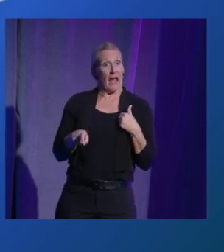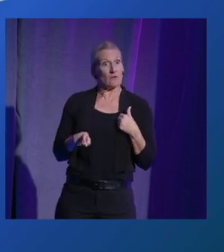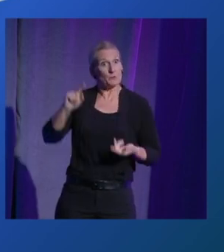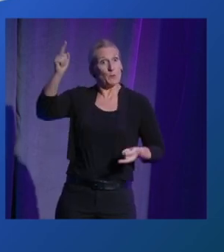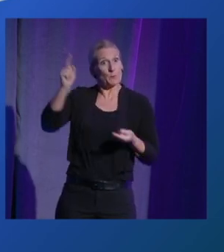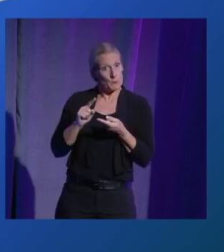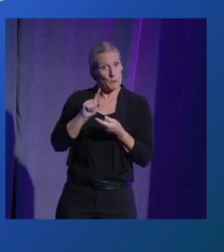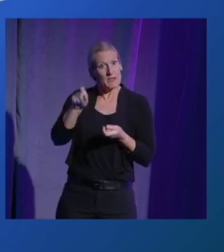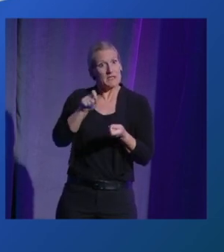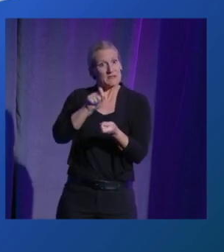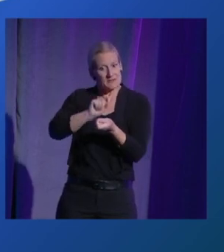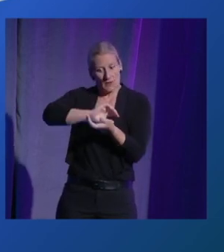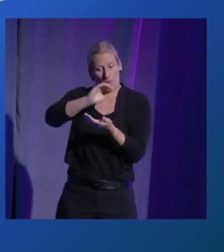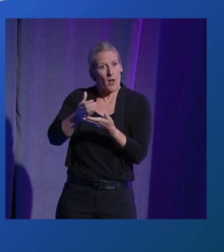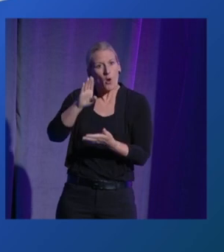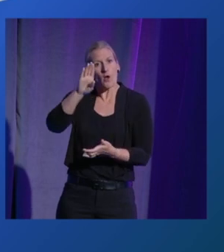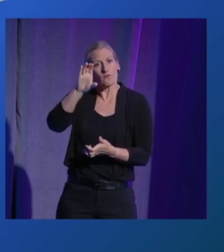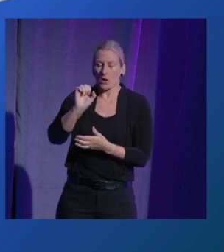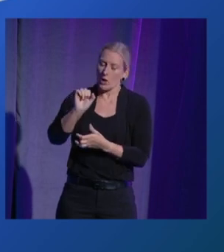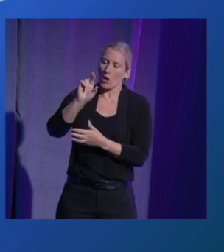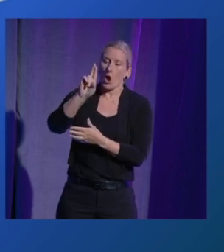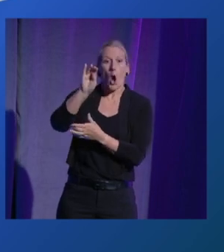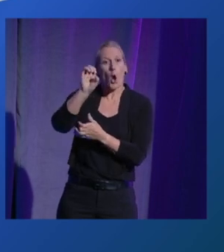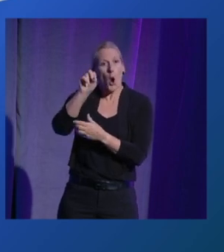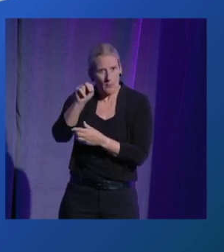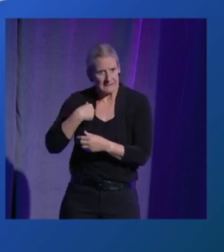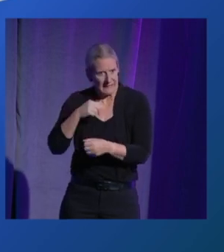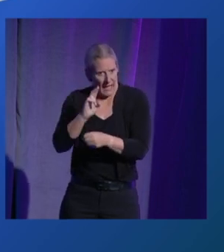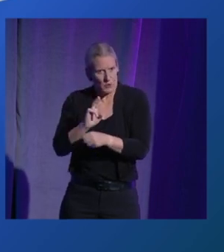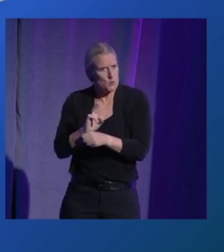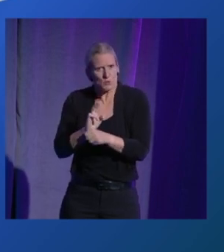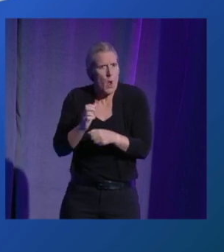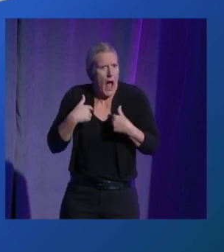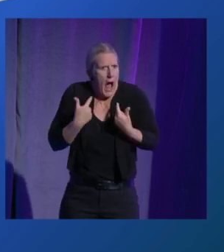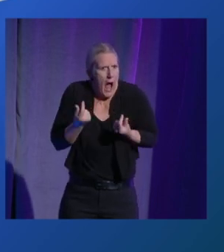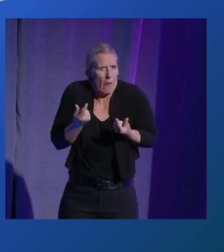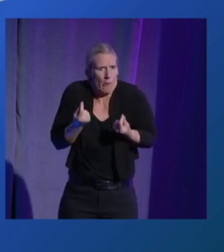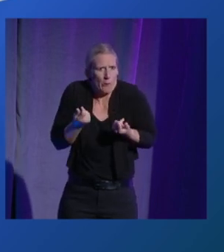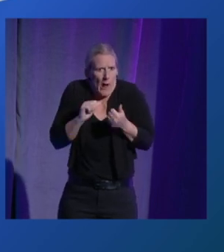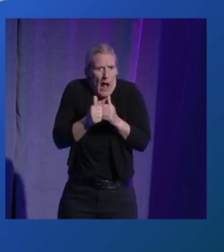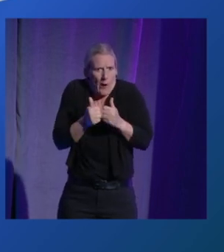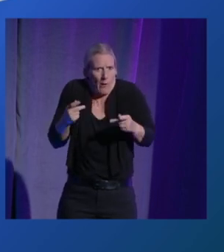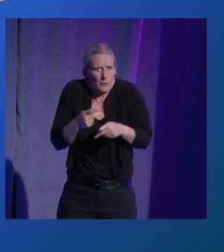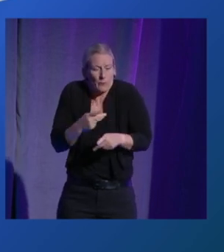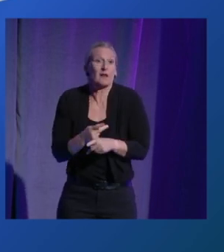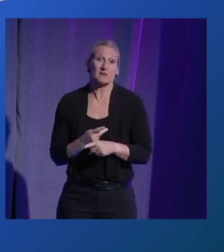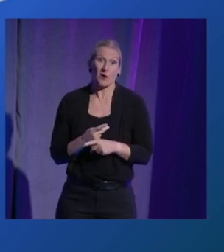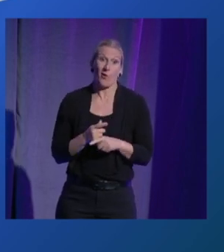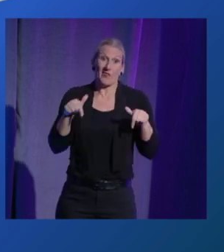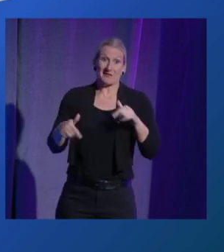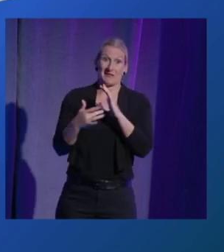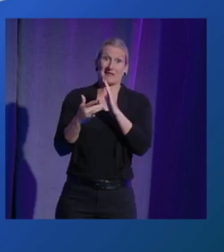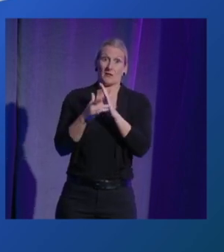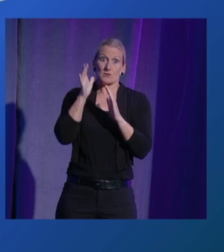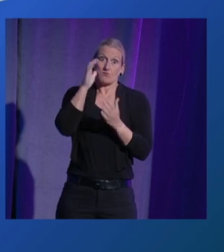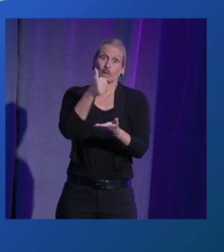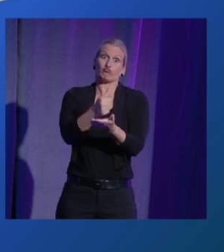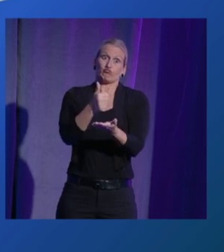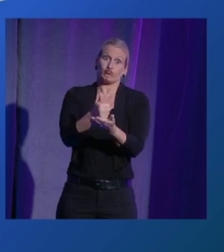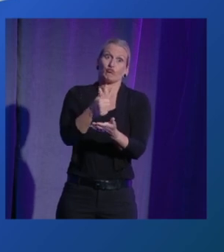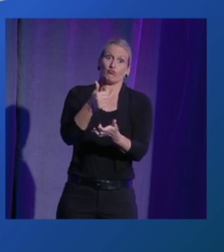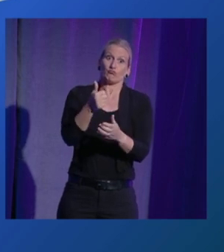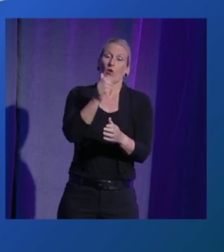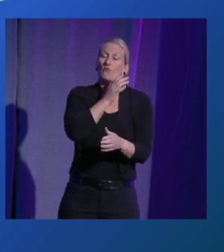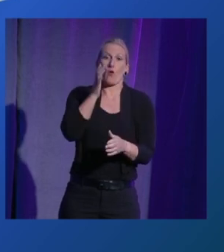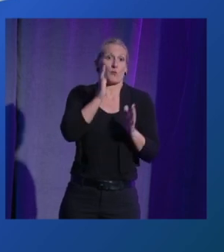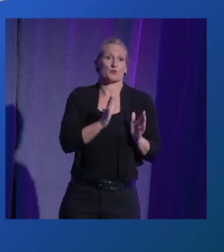and the world's still trying to figure that out but uh again this is uh technolog is a big part of enabling that Nadia